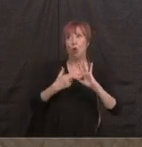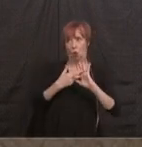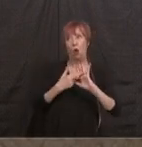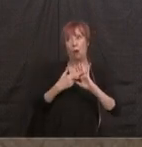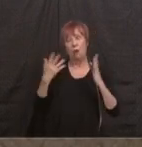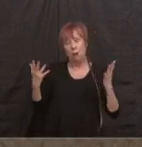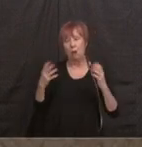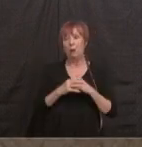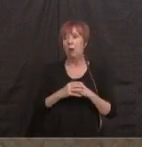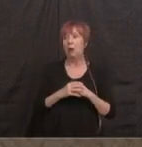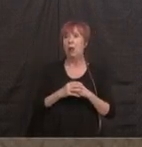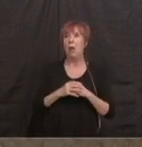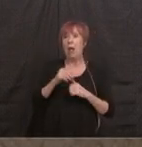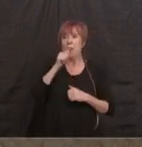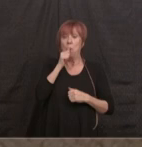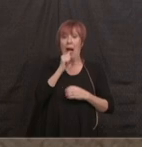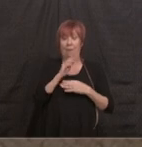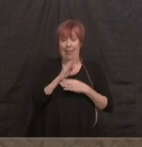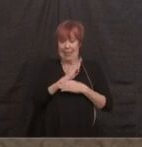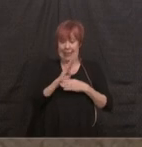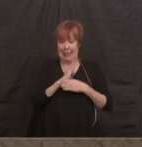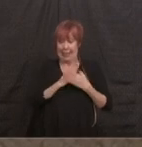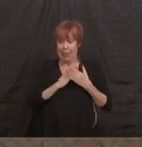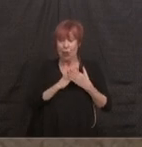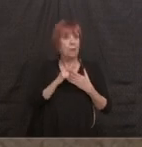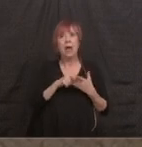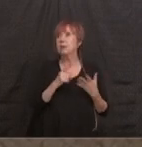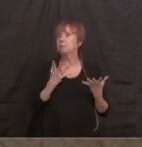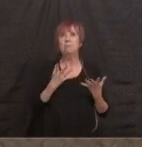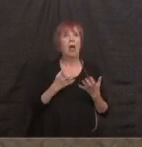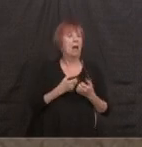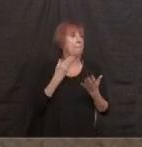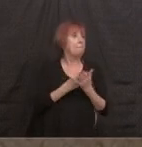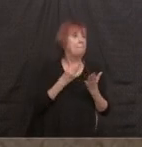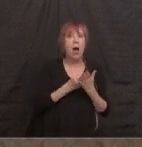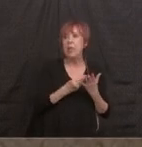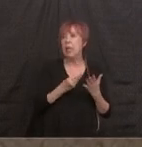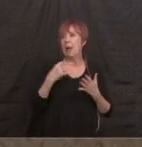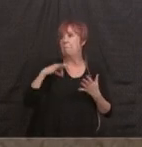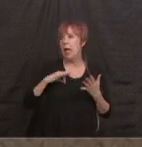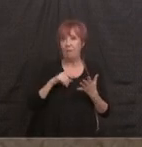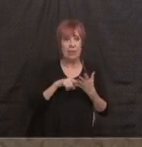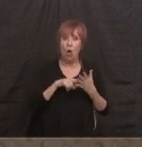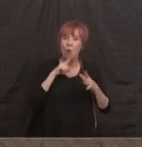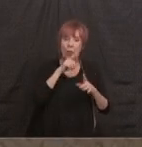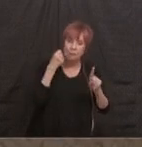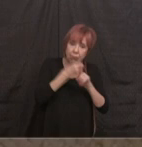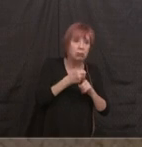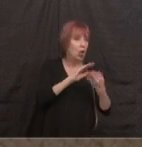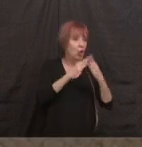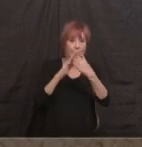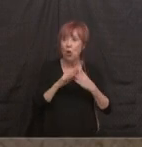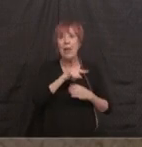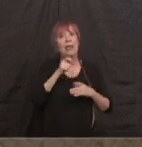face it. The private sector is the source of our incomes, our benefits. They have enormous influence in communities. They control